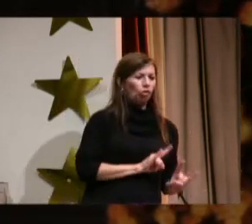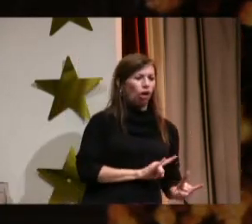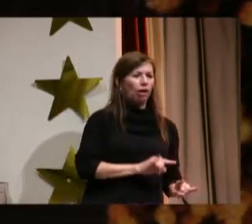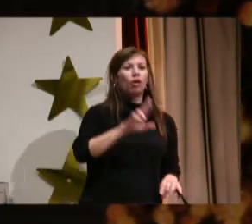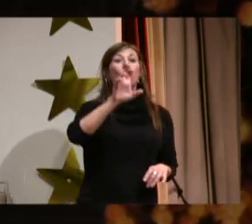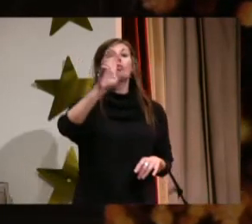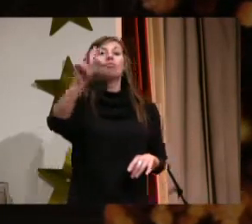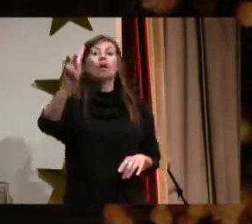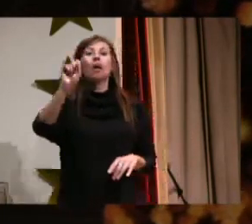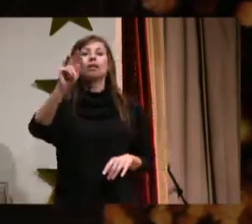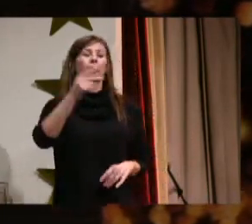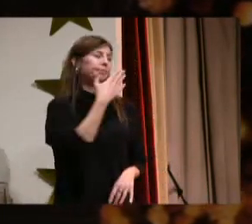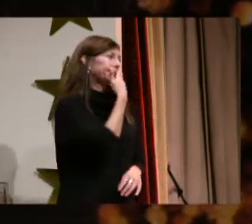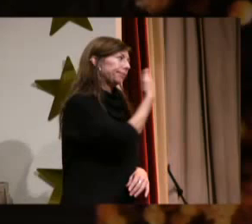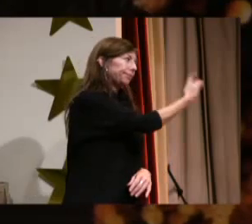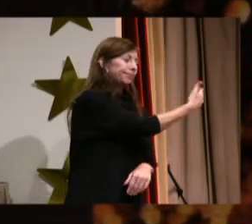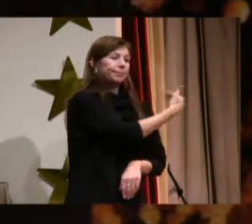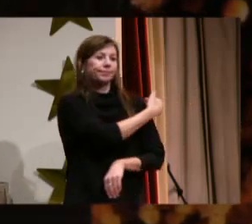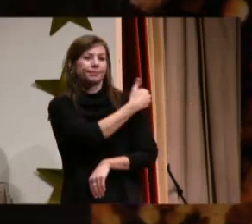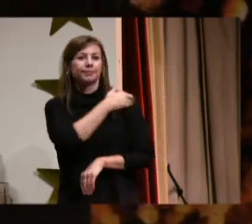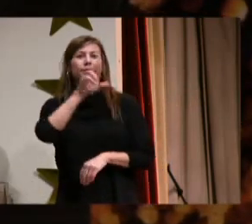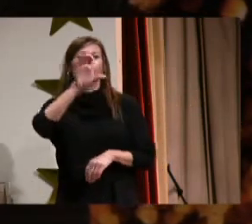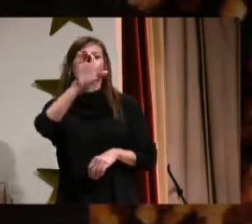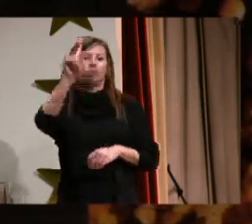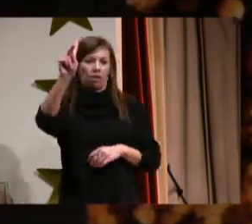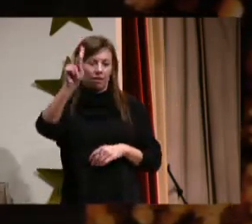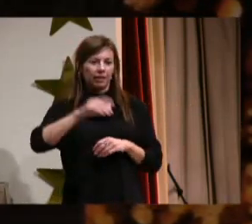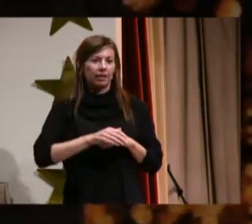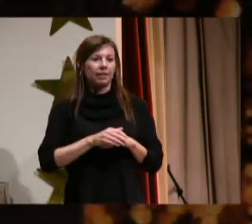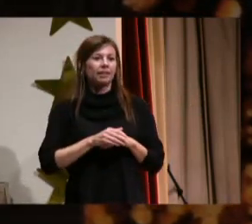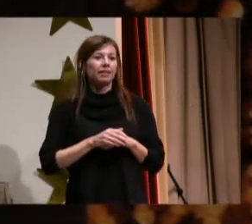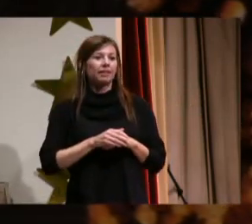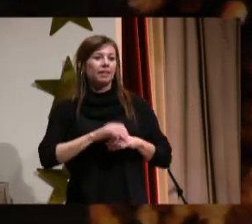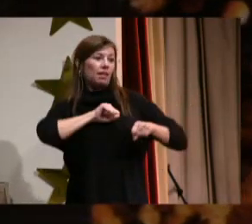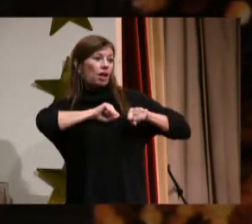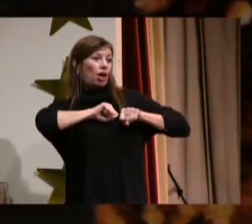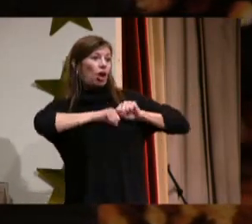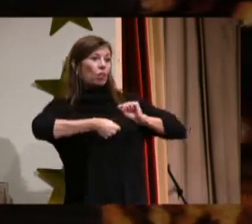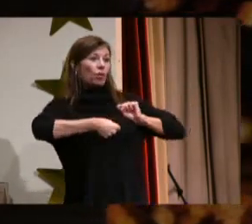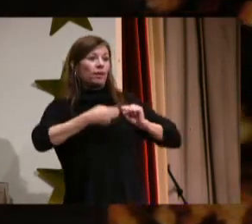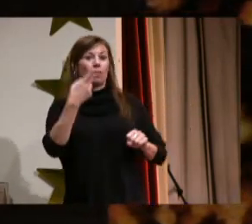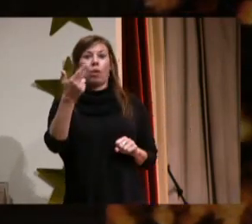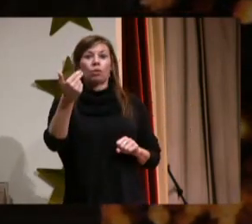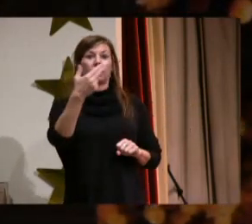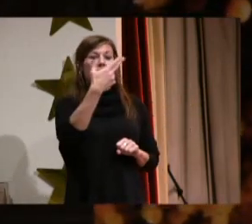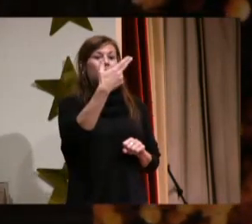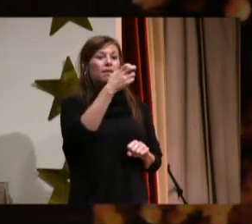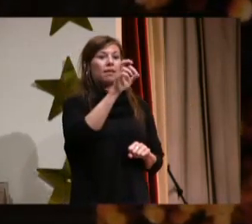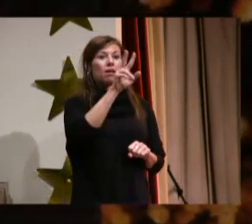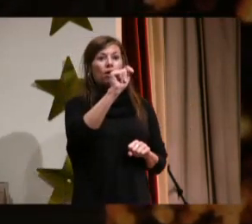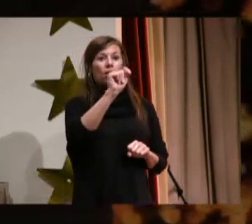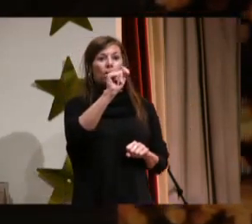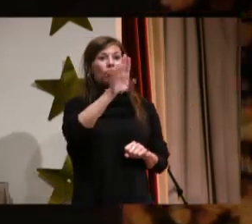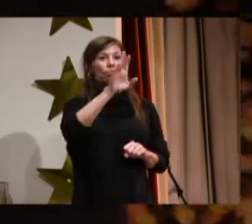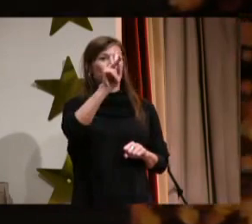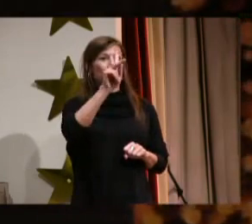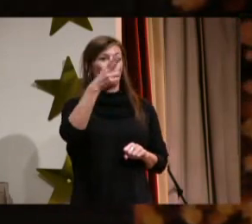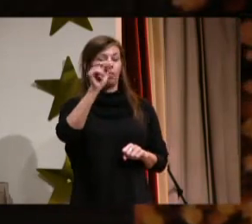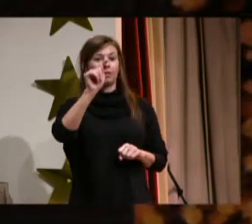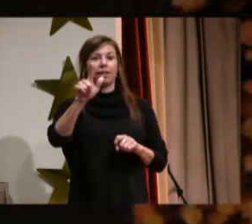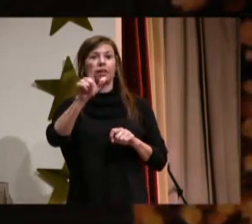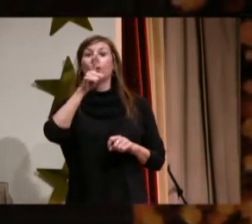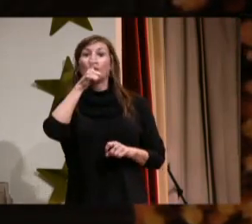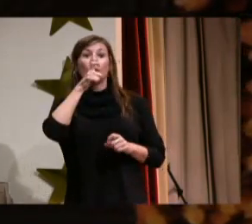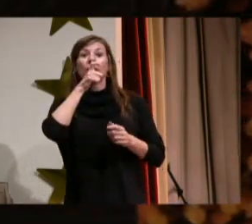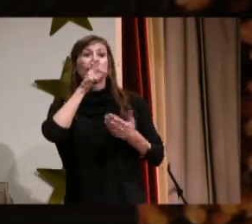a rock song. Thank you. A rock song, "Heartbreak Hotel" by Elvis Presley, and I hope